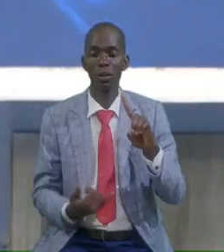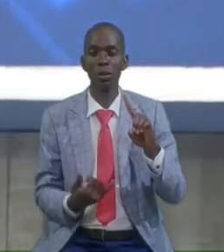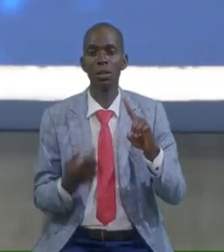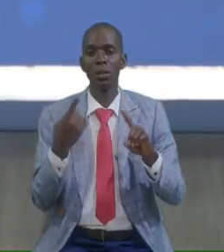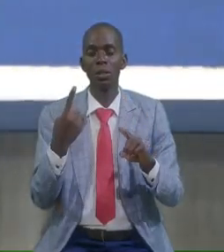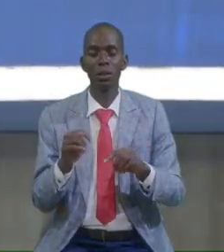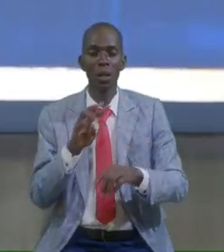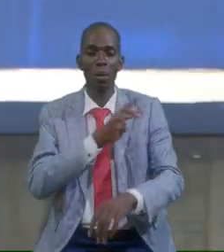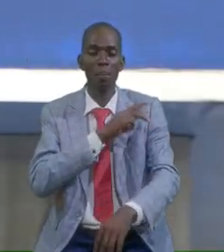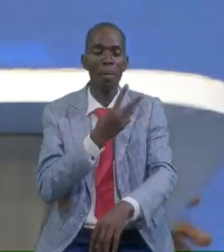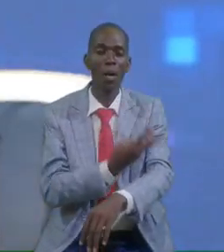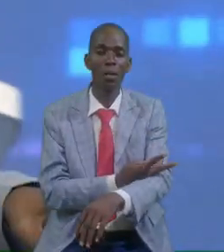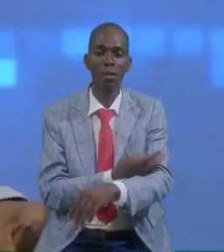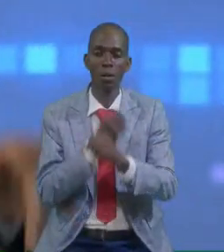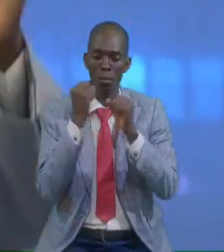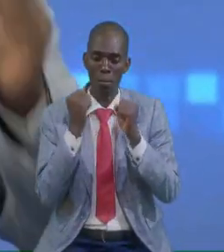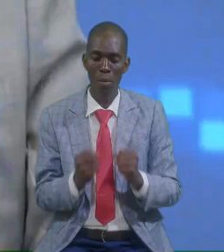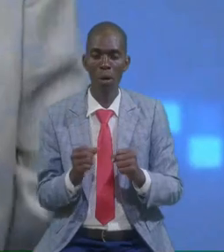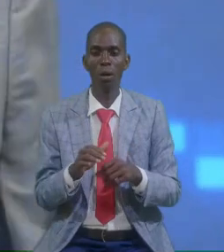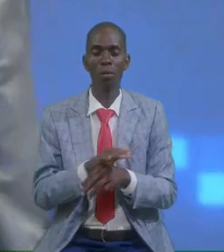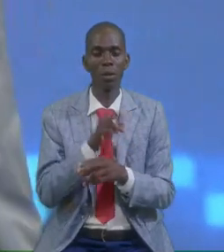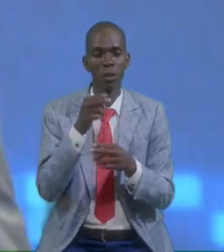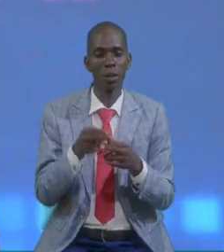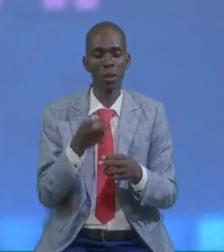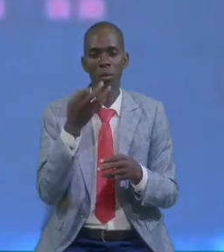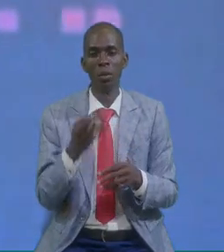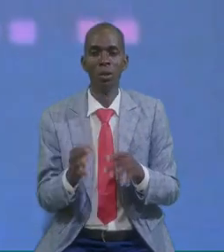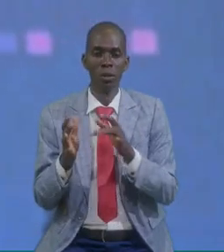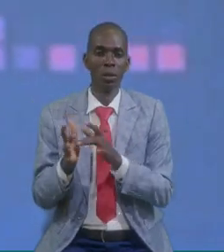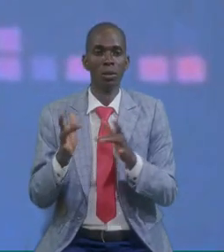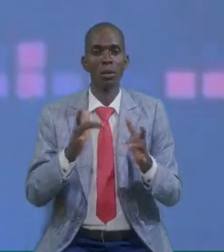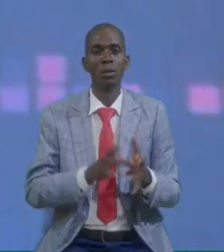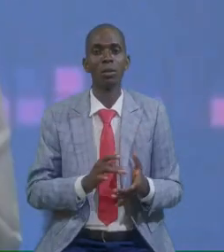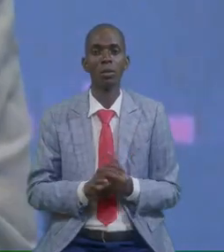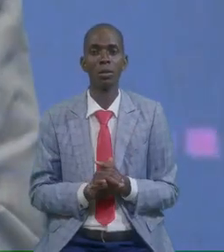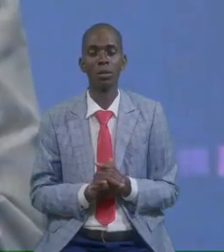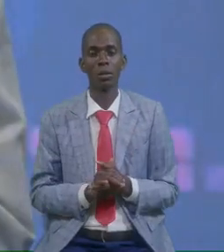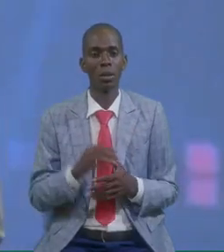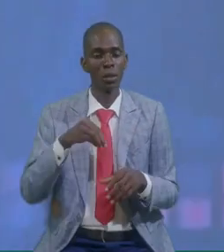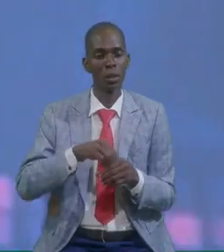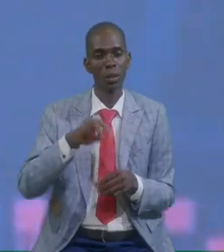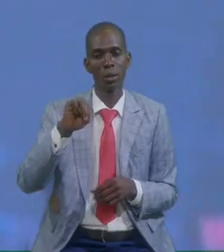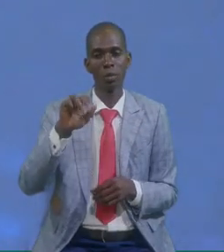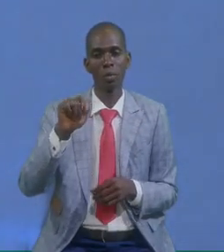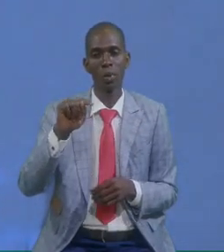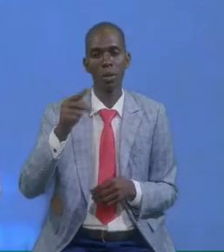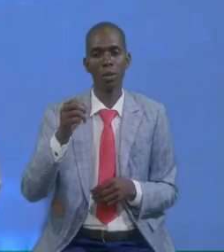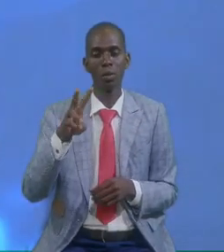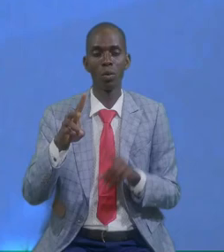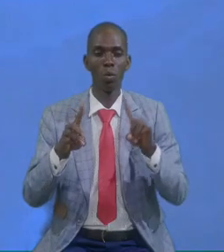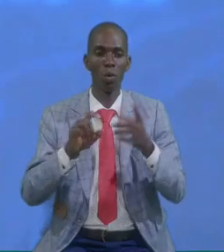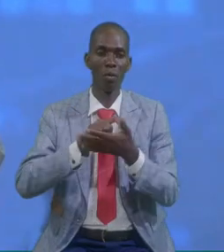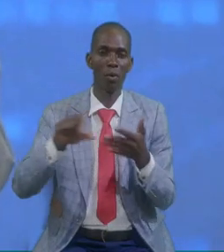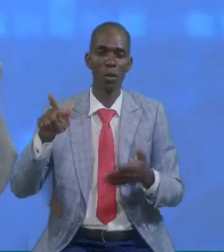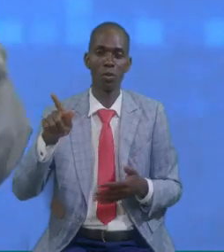the mighty, powerful name of Jesus. Matthew chapter 1, verse 21.